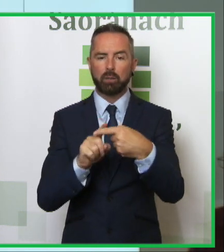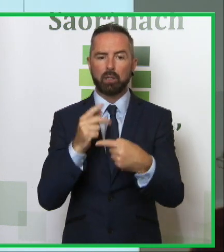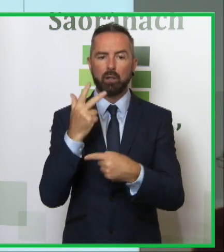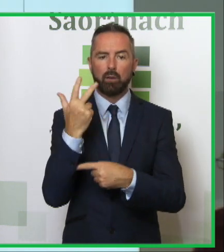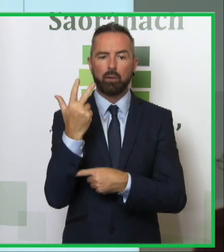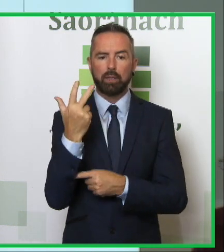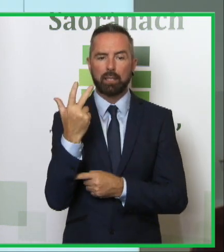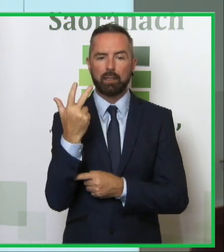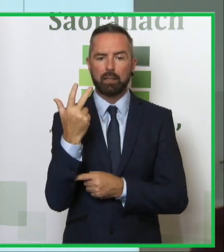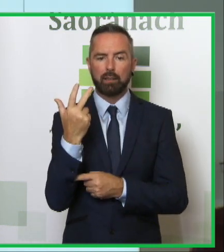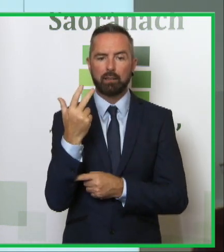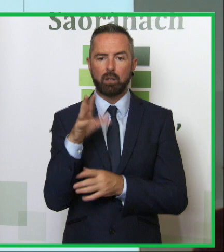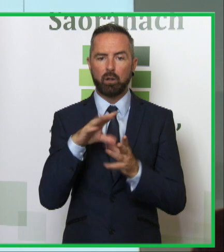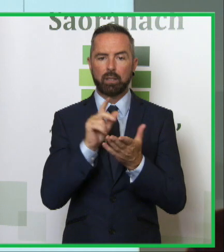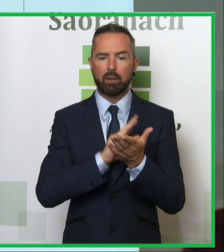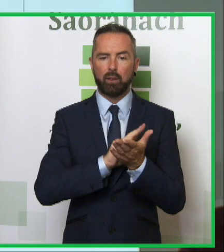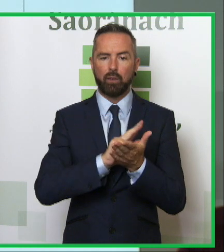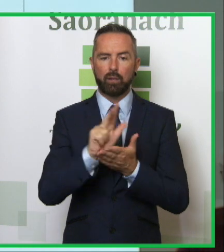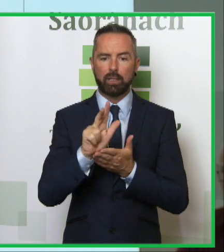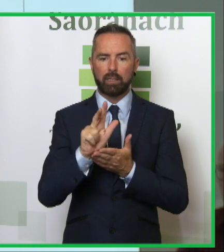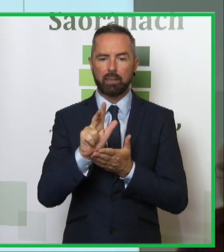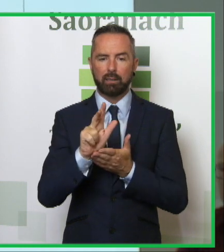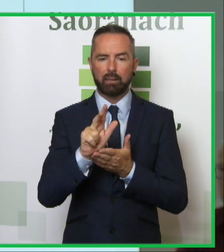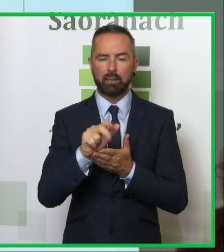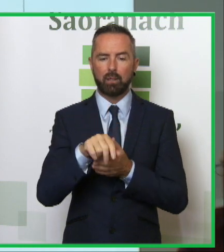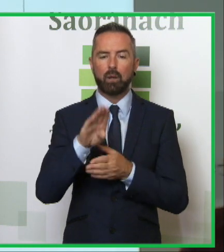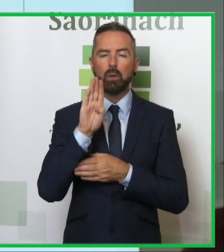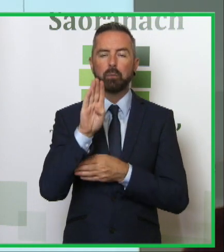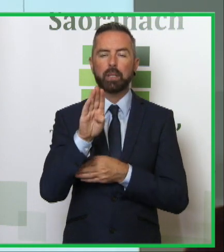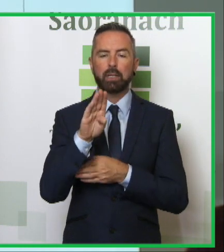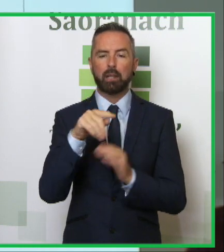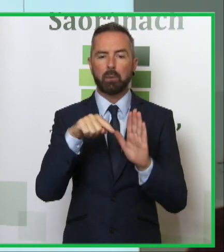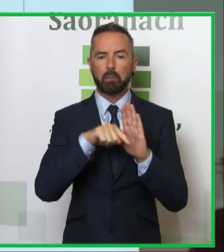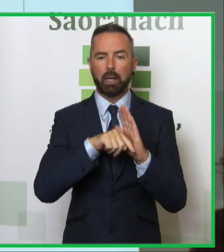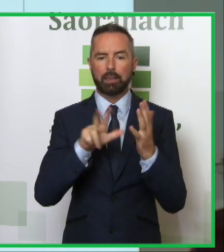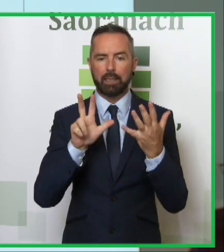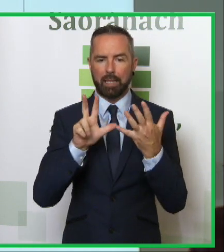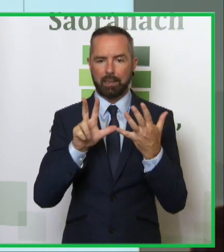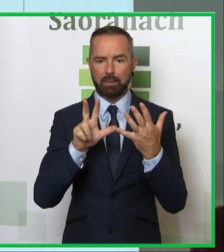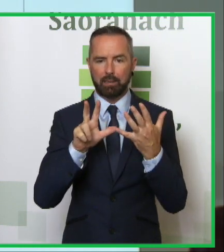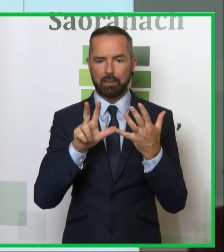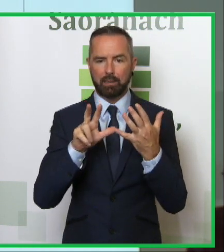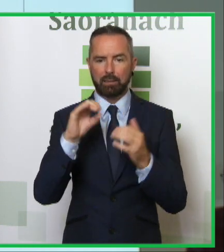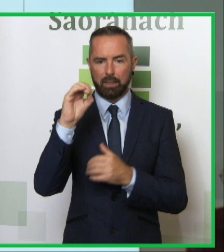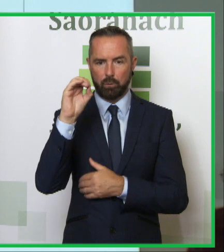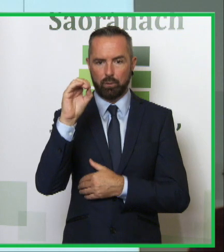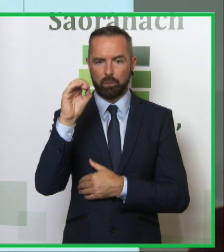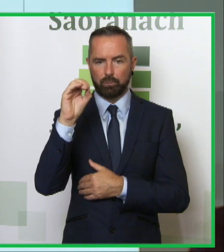a running total of 13. Option B receives minus 8, giving it a running total of 0